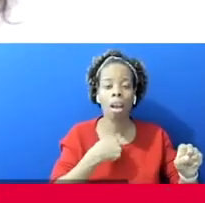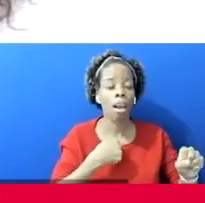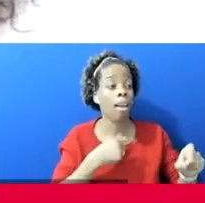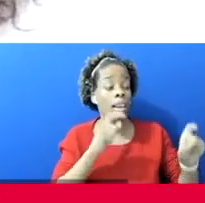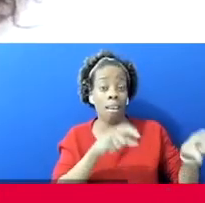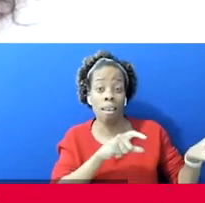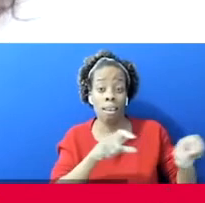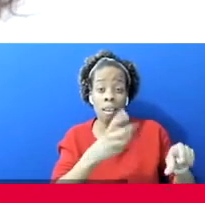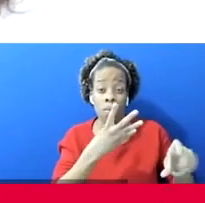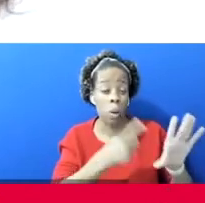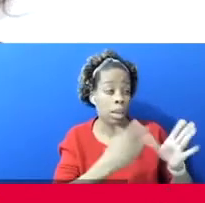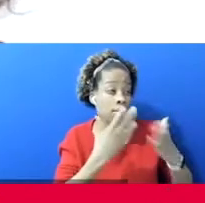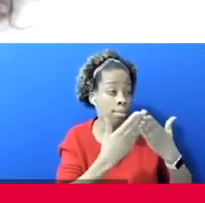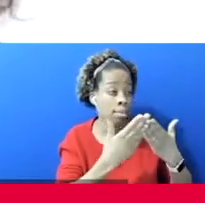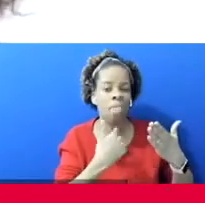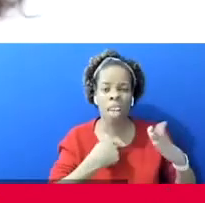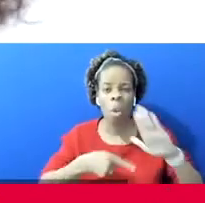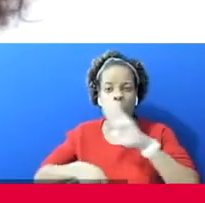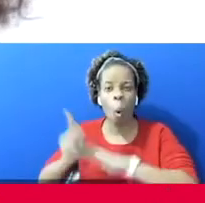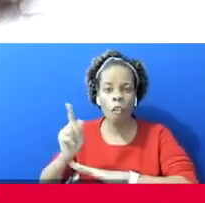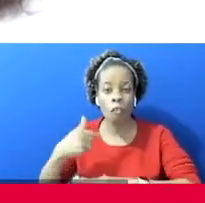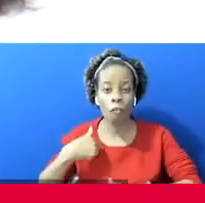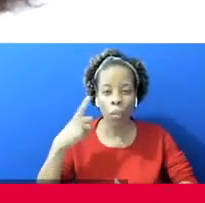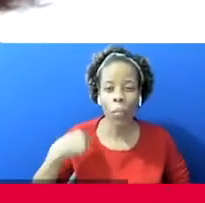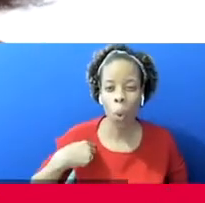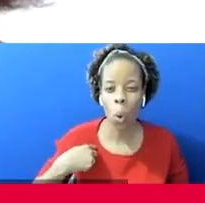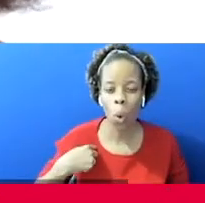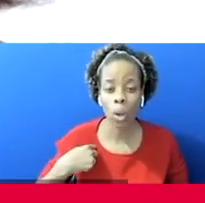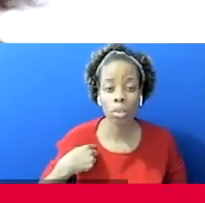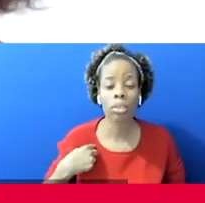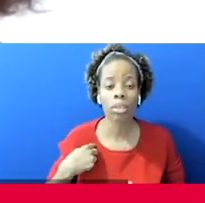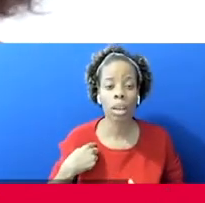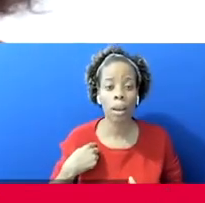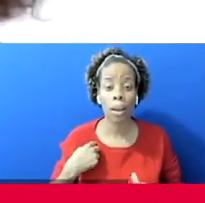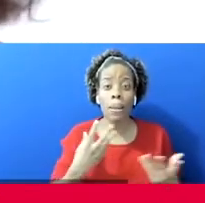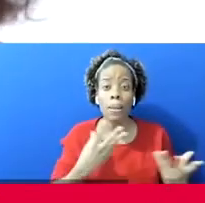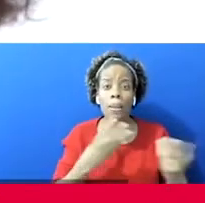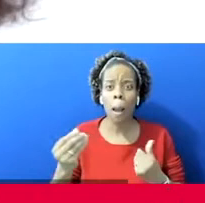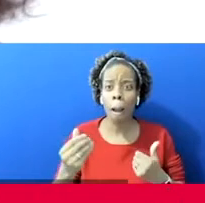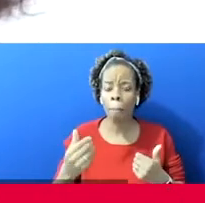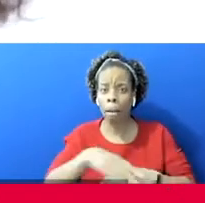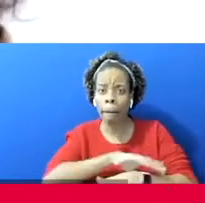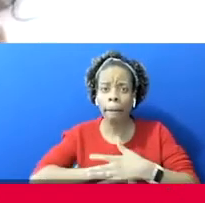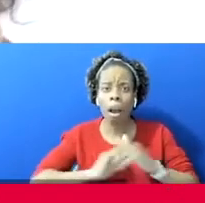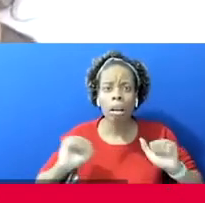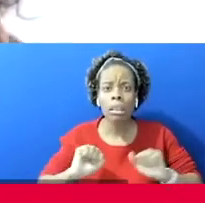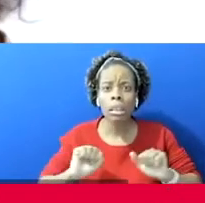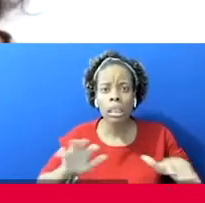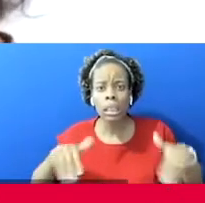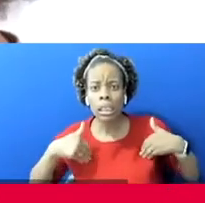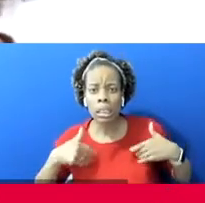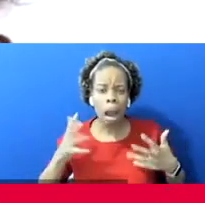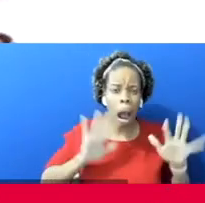there's not necessarily, not everyone is as, you know, ready and willing to get involved. So those that do, it's like